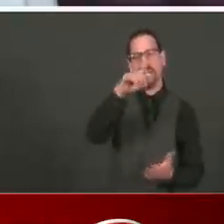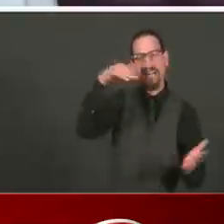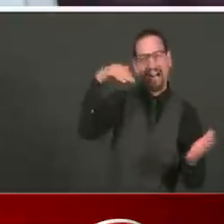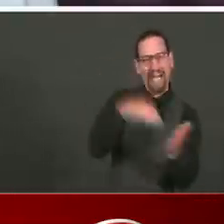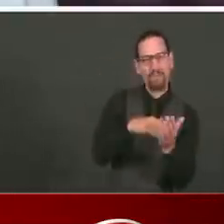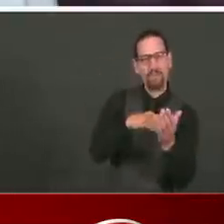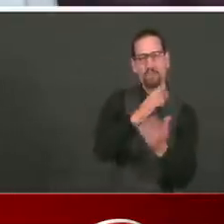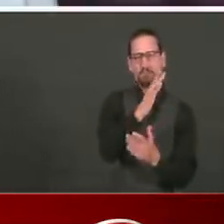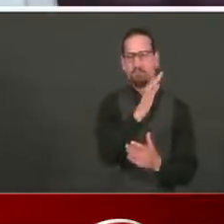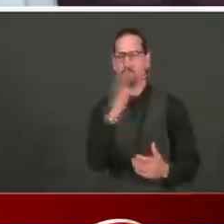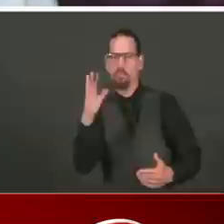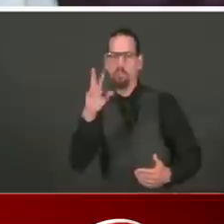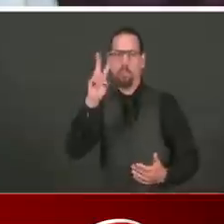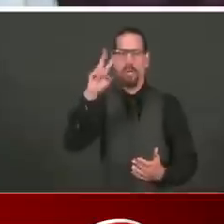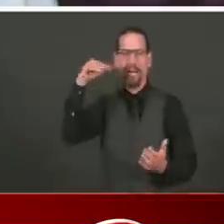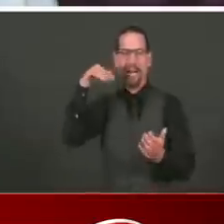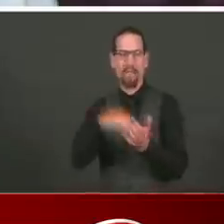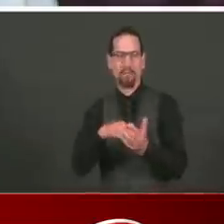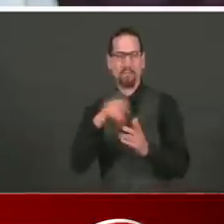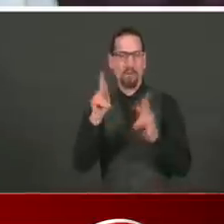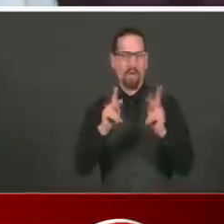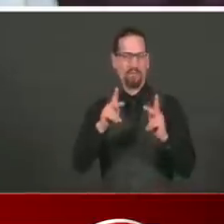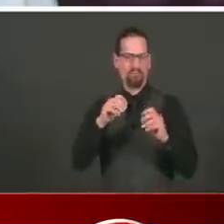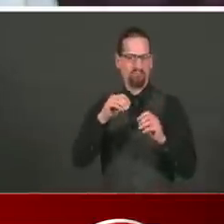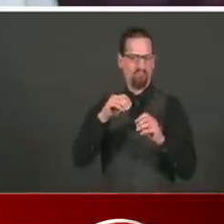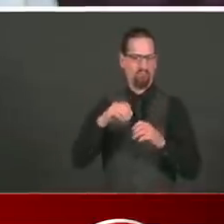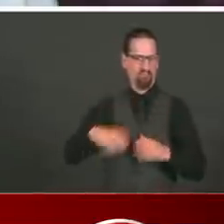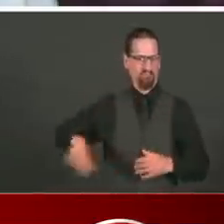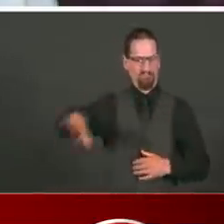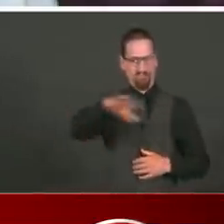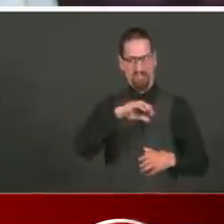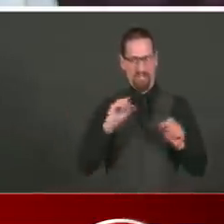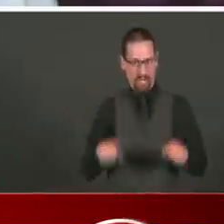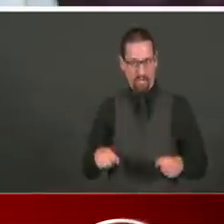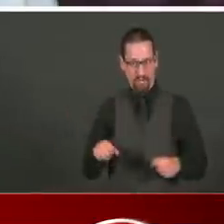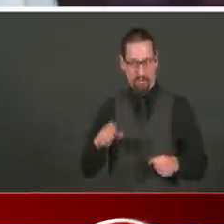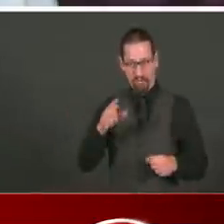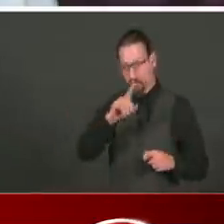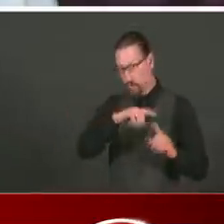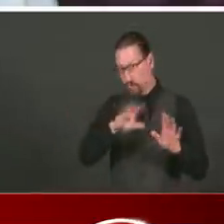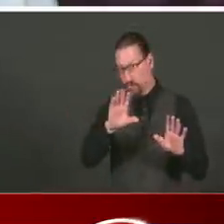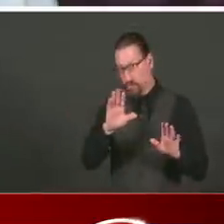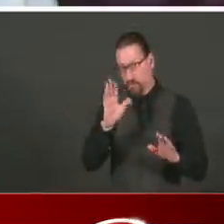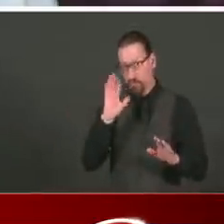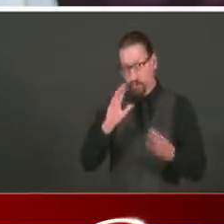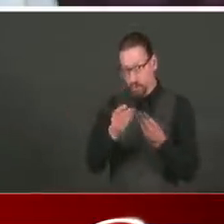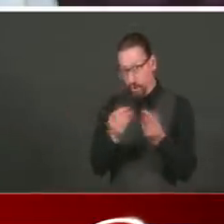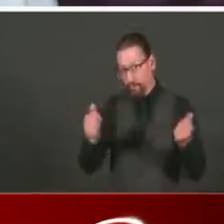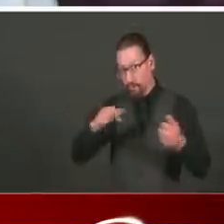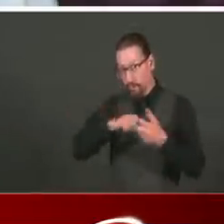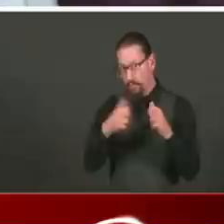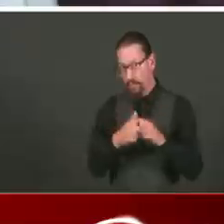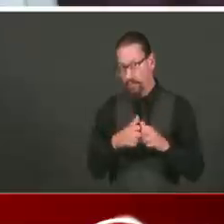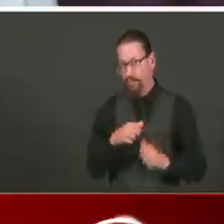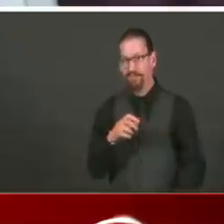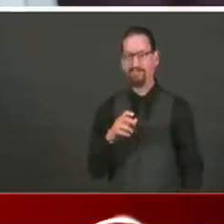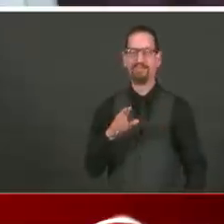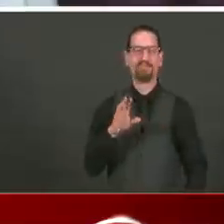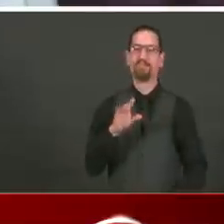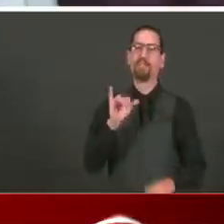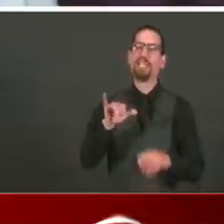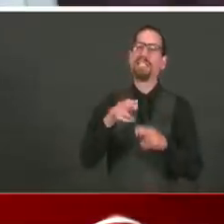that it will. But I also know that this family is struggling right now, and it's not, and we got to help them. We have to help them right